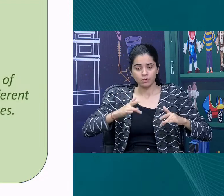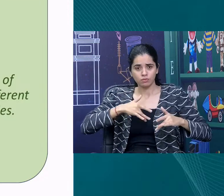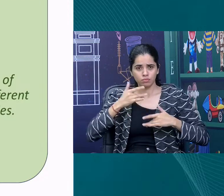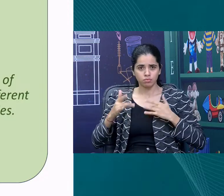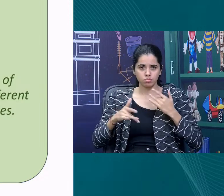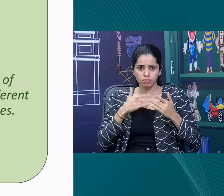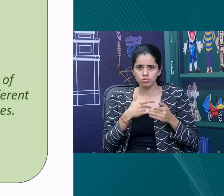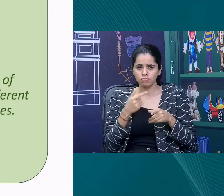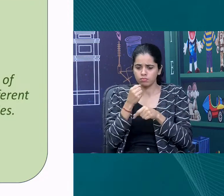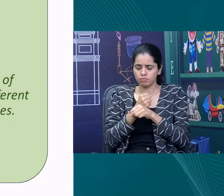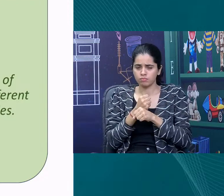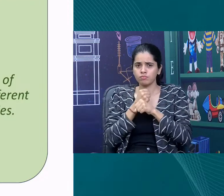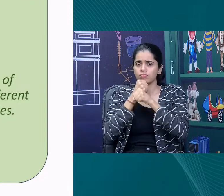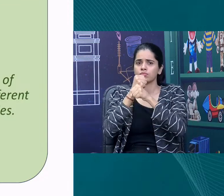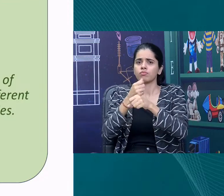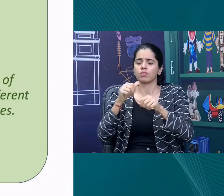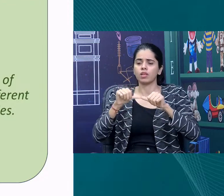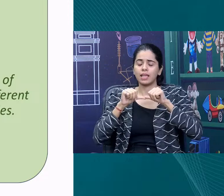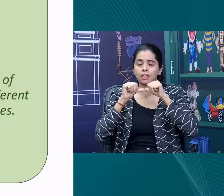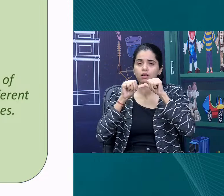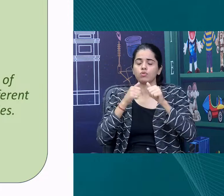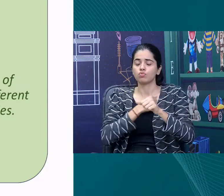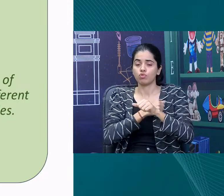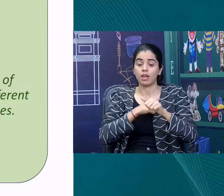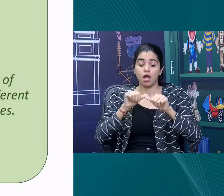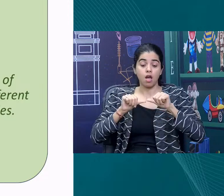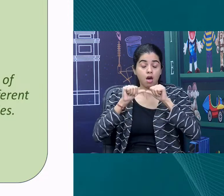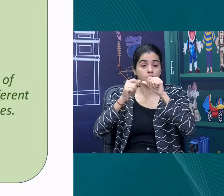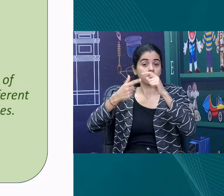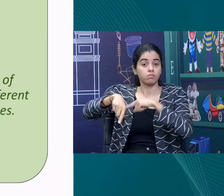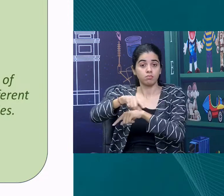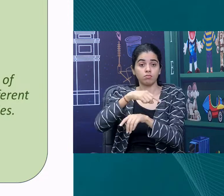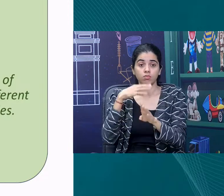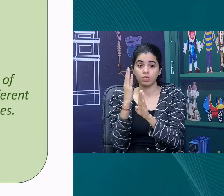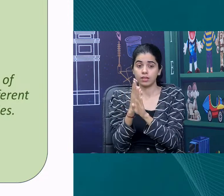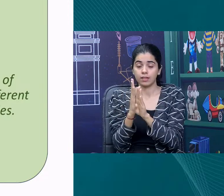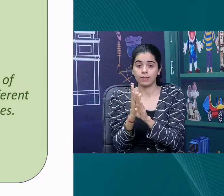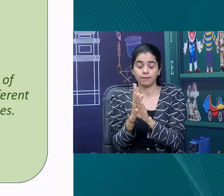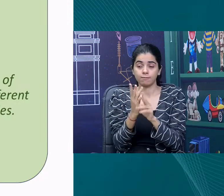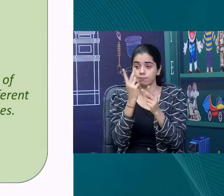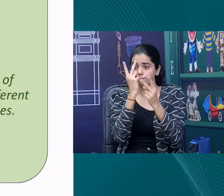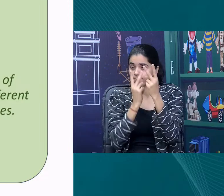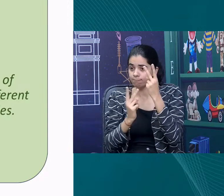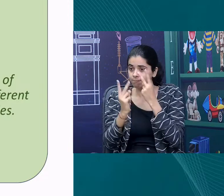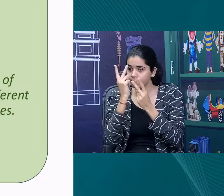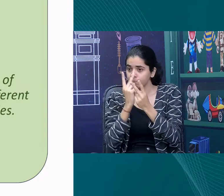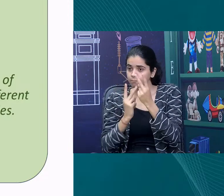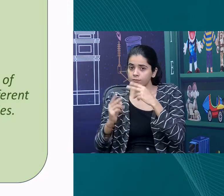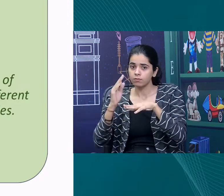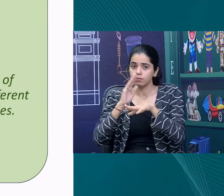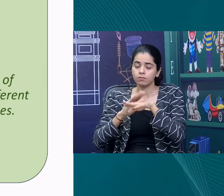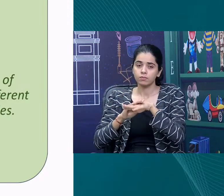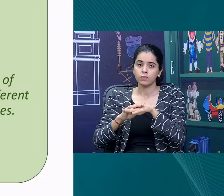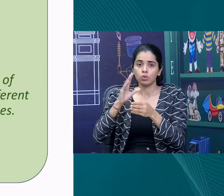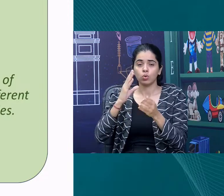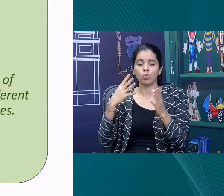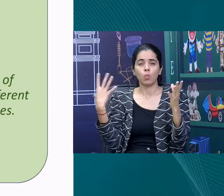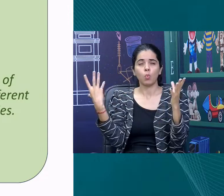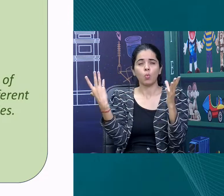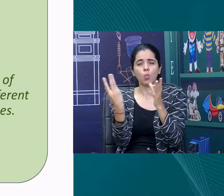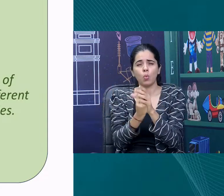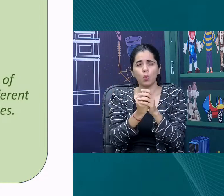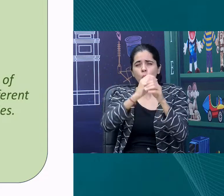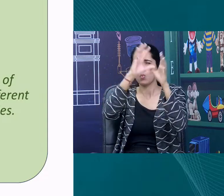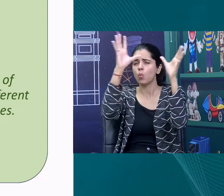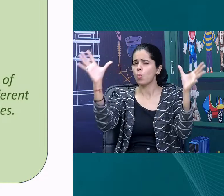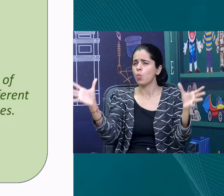could actually give the answers and understand better because they have experienced and explored it. So I think the whole learning if it